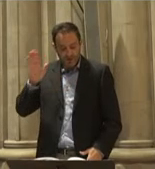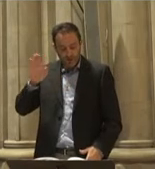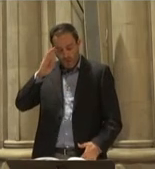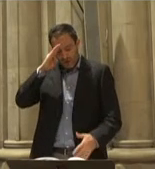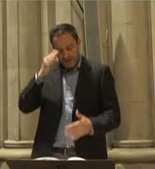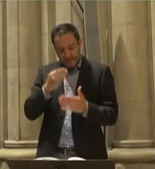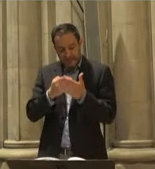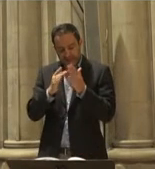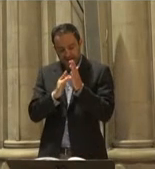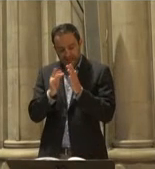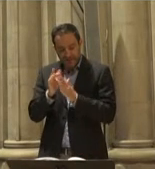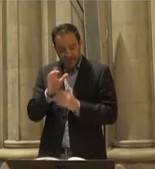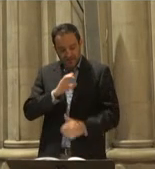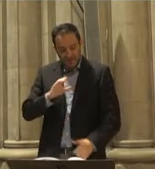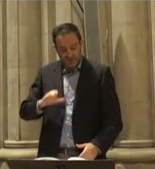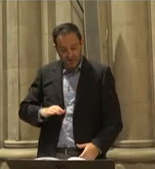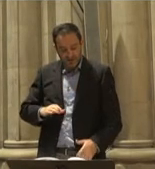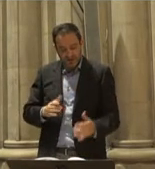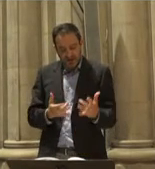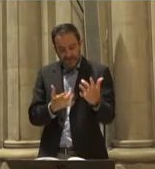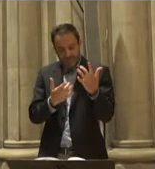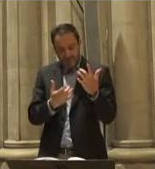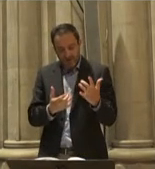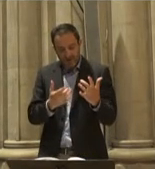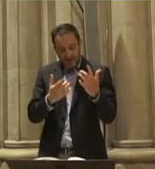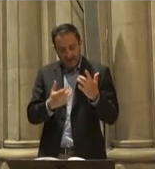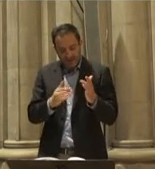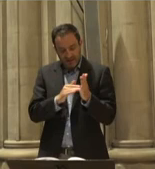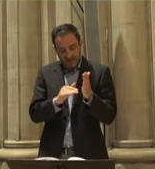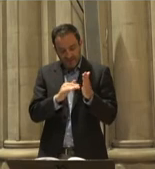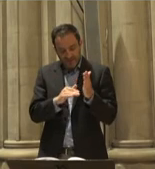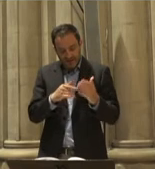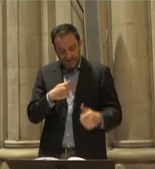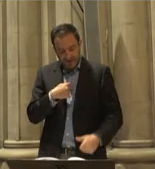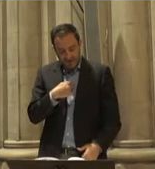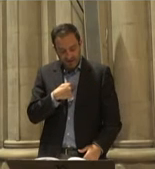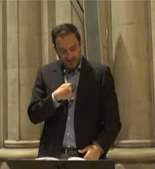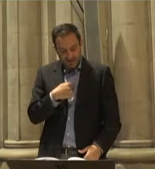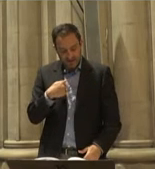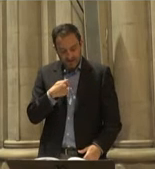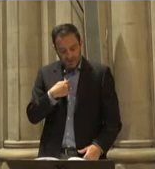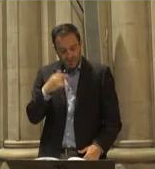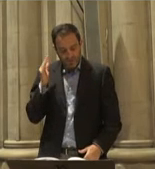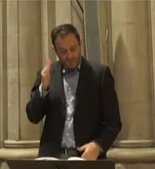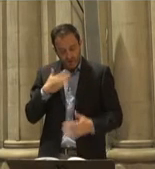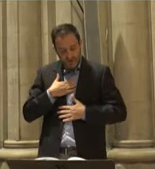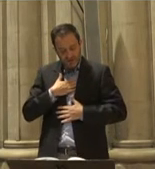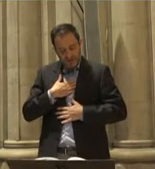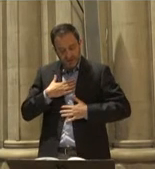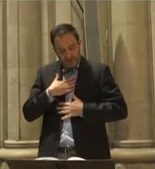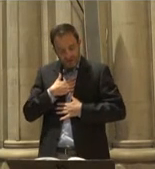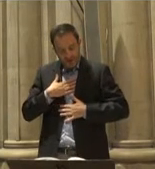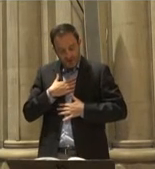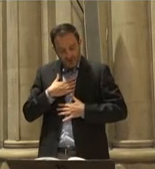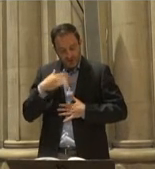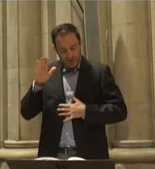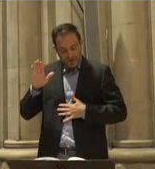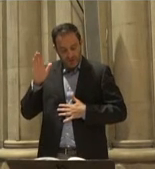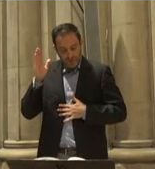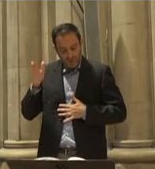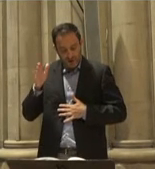of your Son, Jesus Christ, have mercy on us and forgive us, that we may delight in your